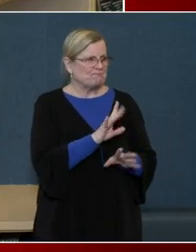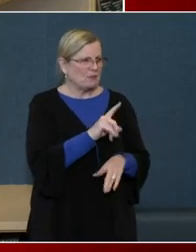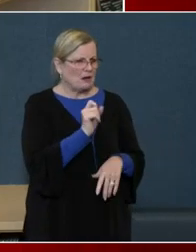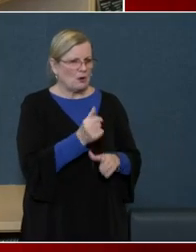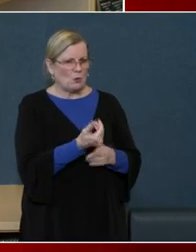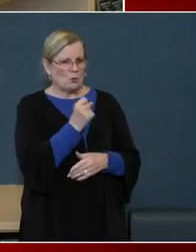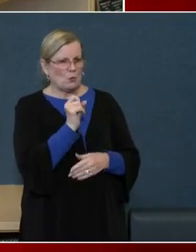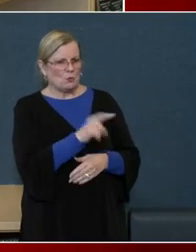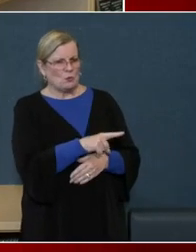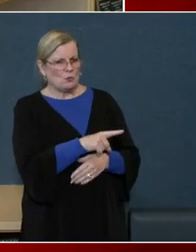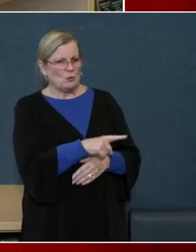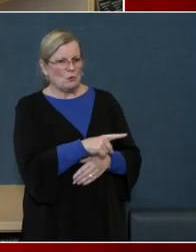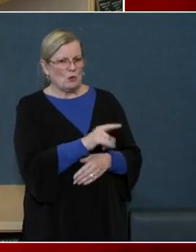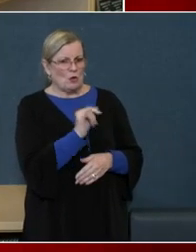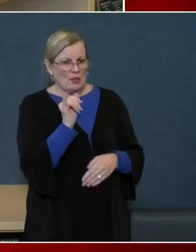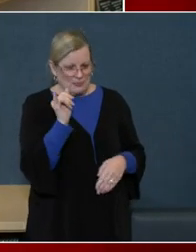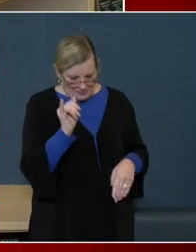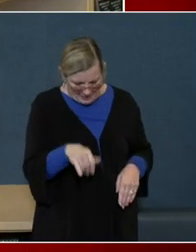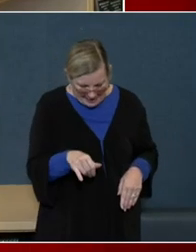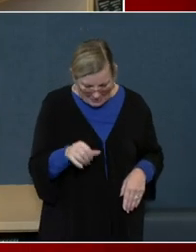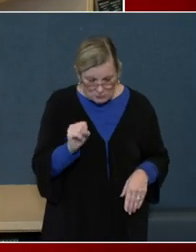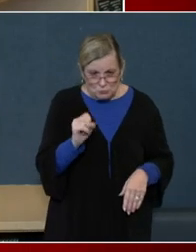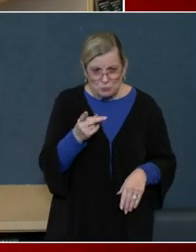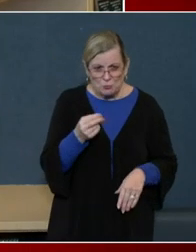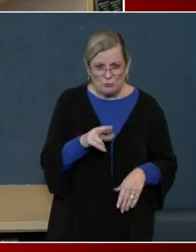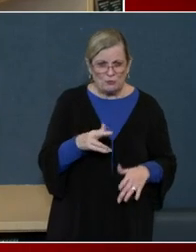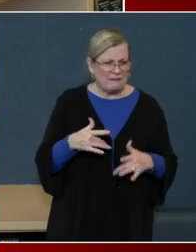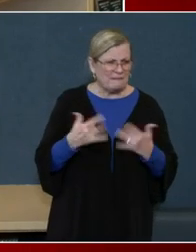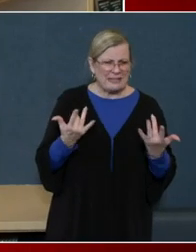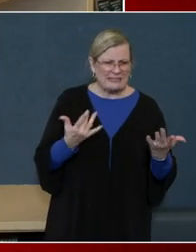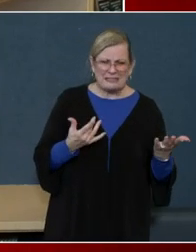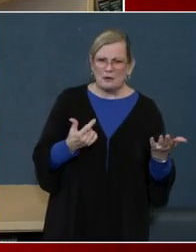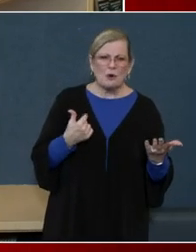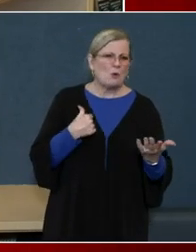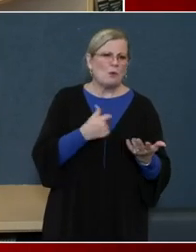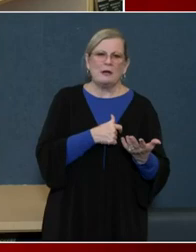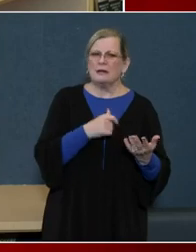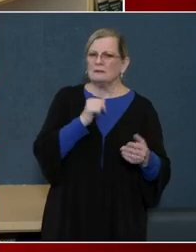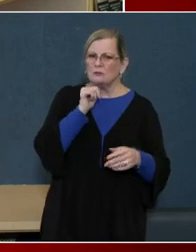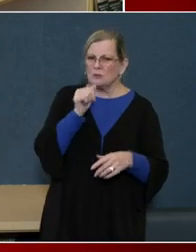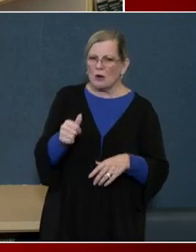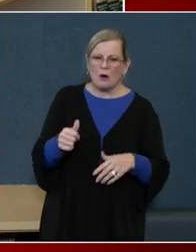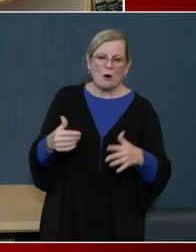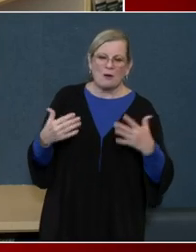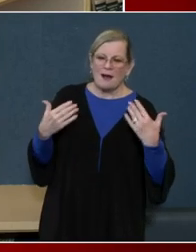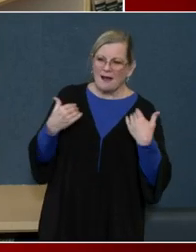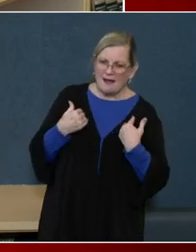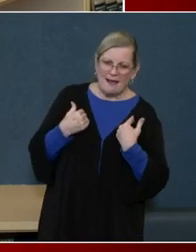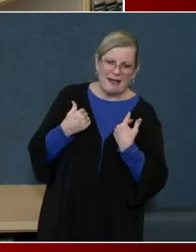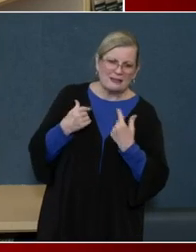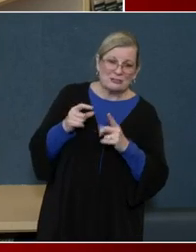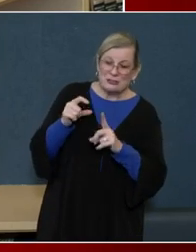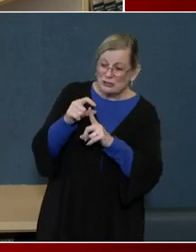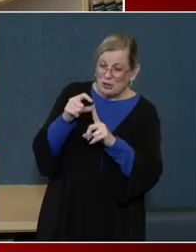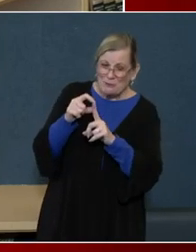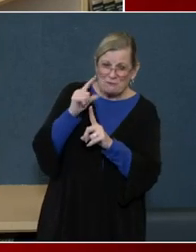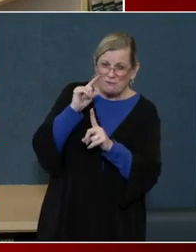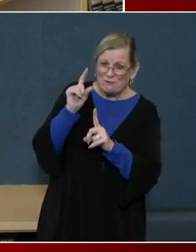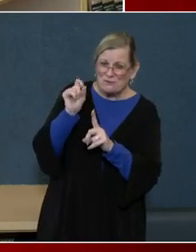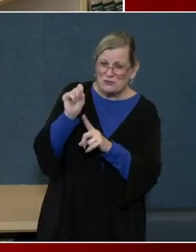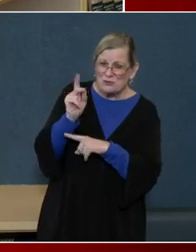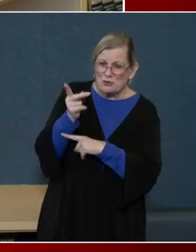event? We don't have a public health defined term for super